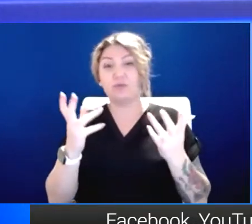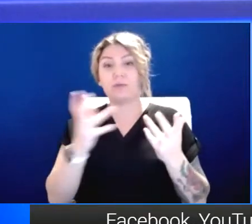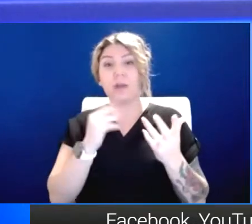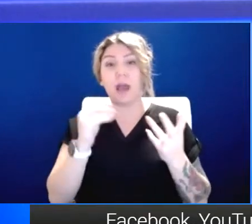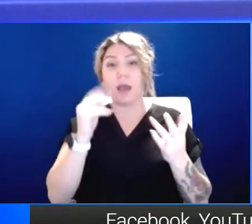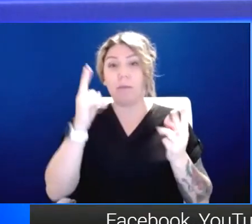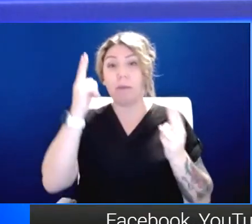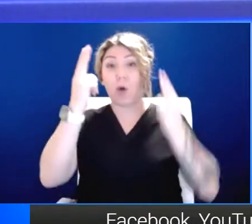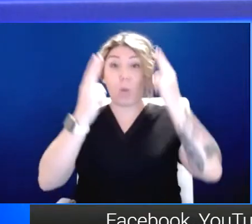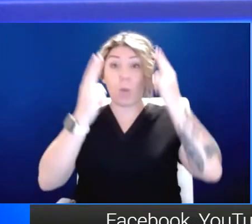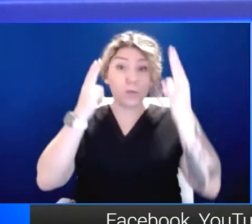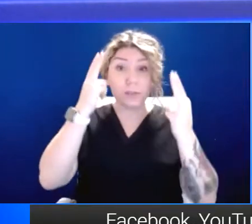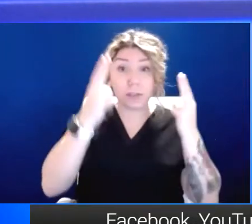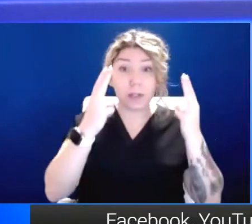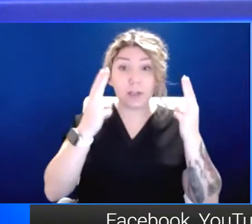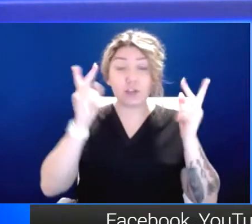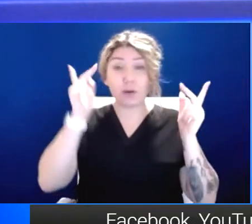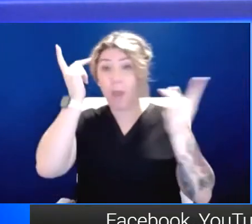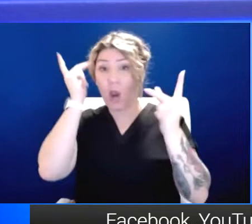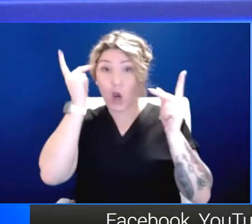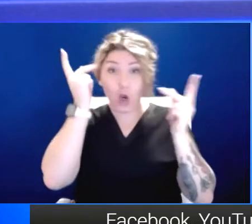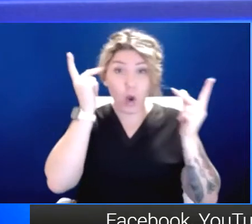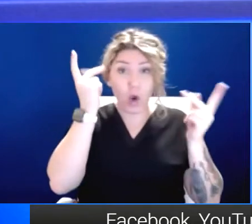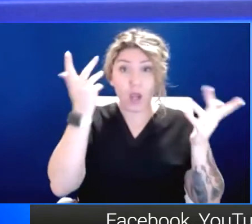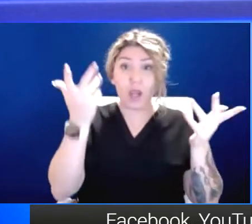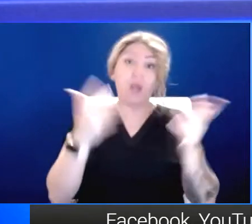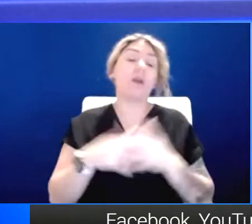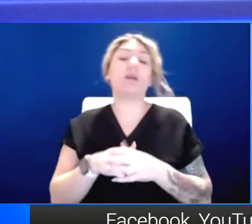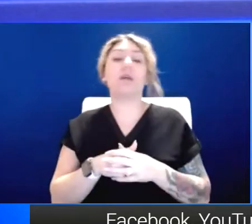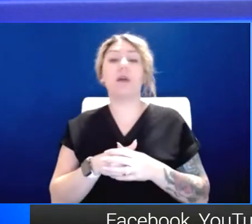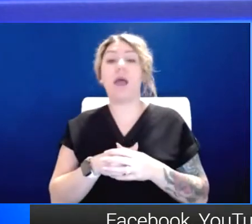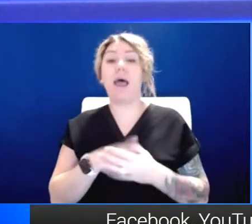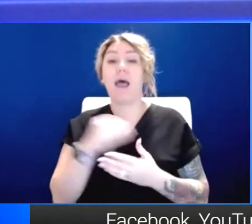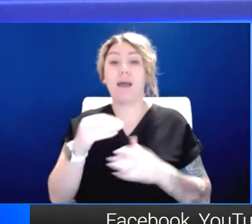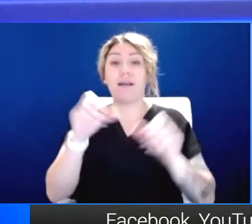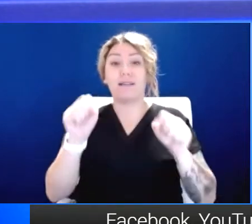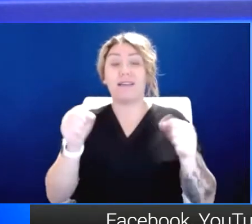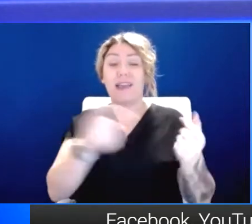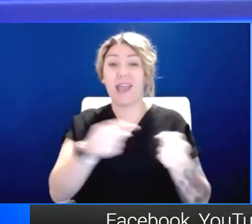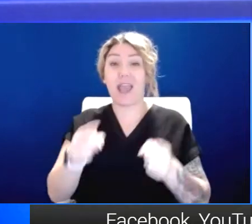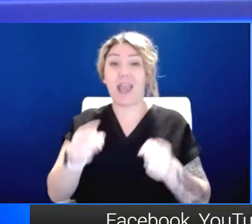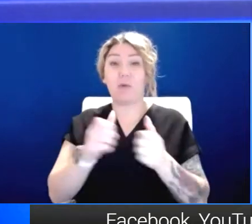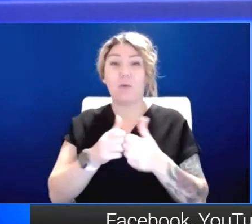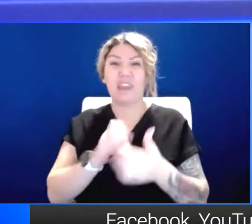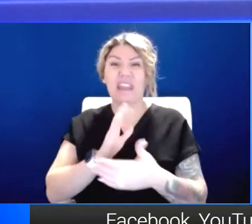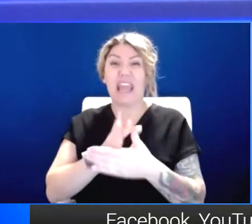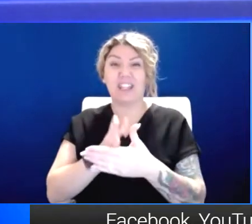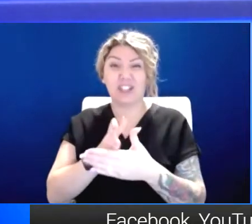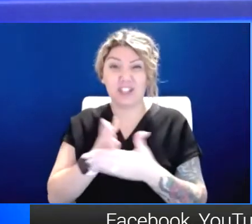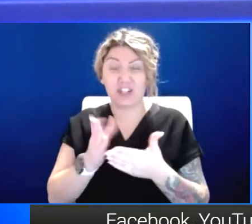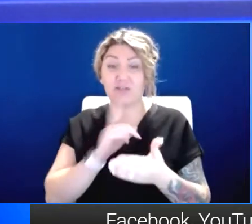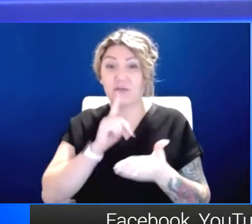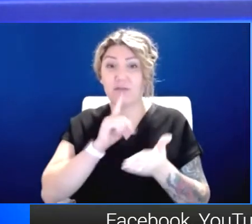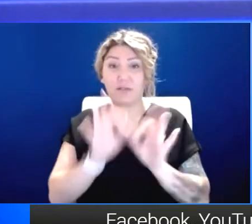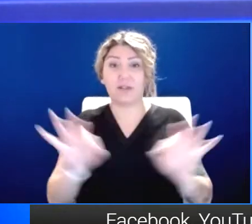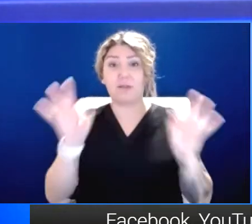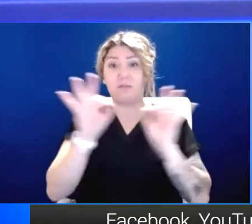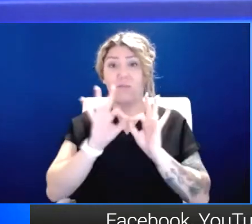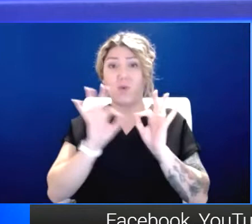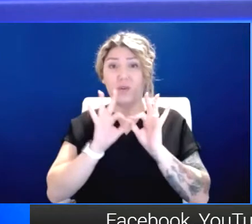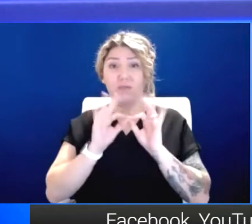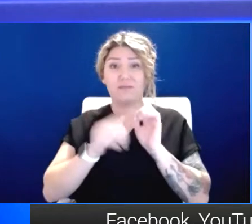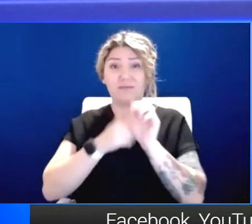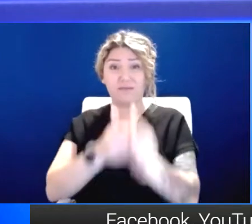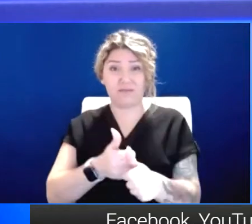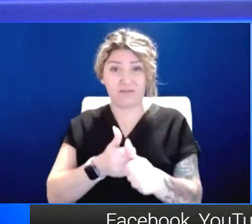hallucinations, paranoia, and some of this can actually lead to agitation. So it's very important to keep track of the